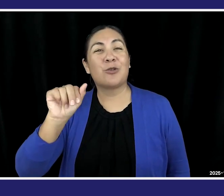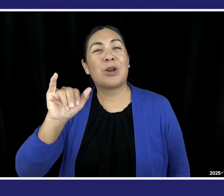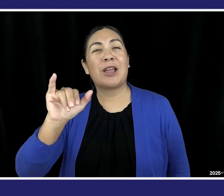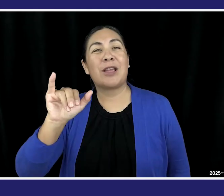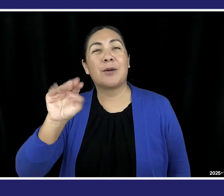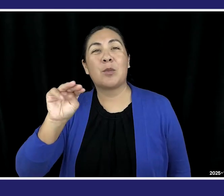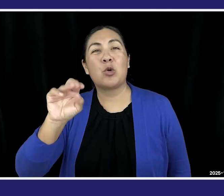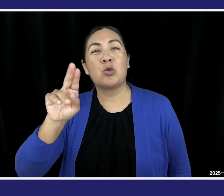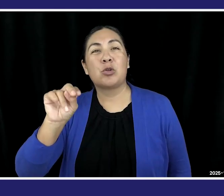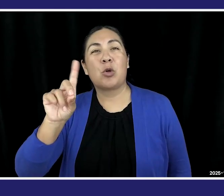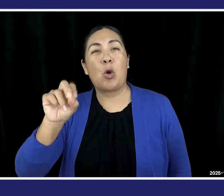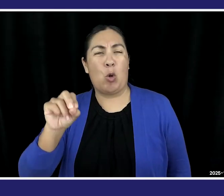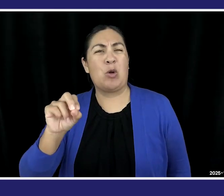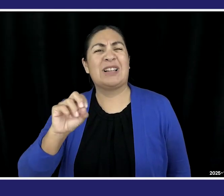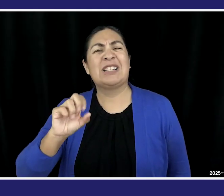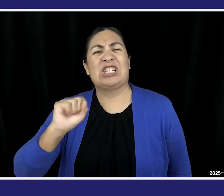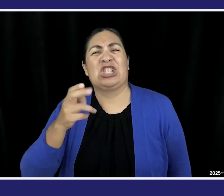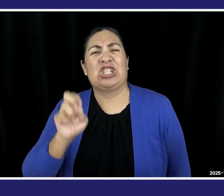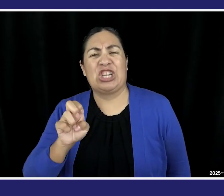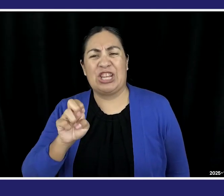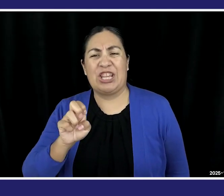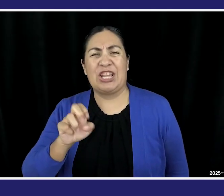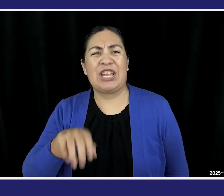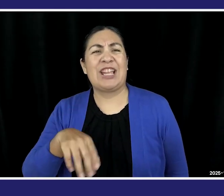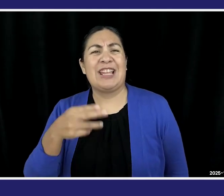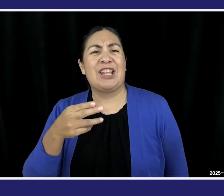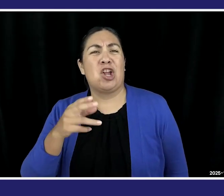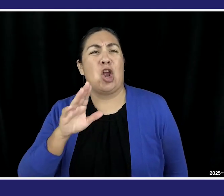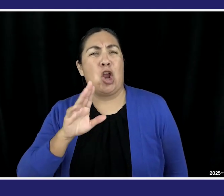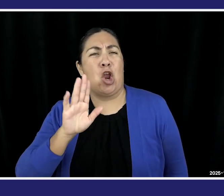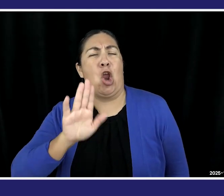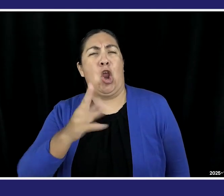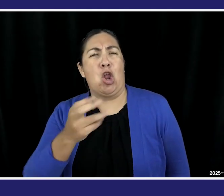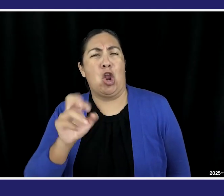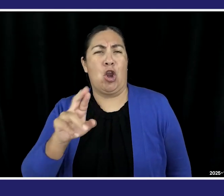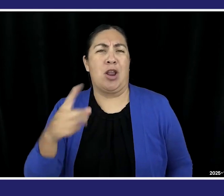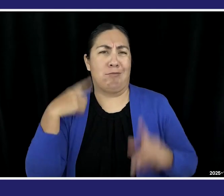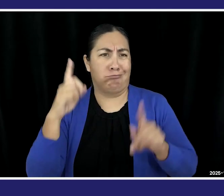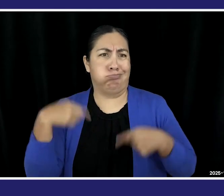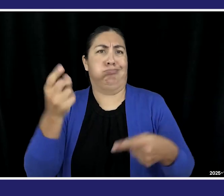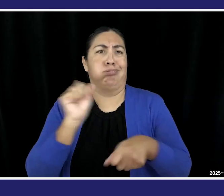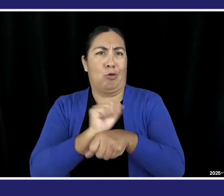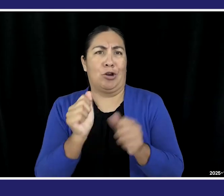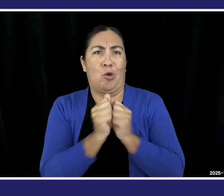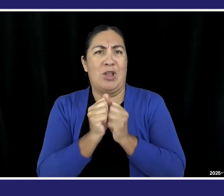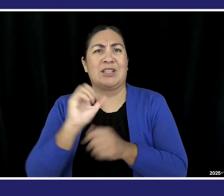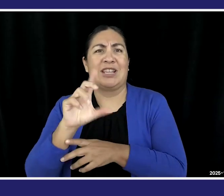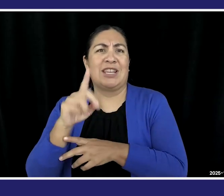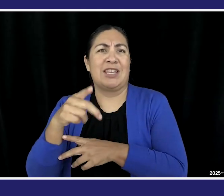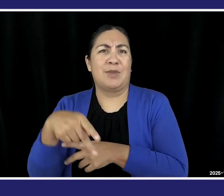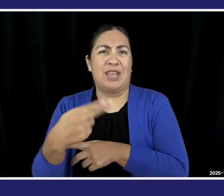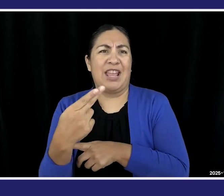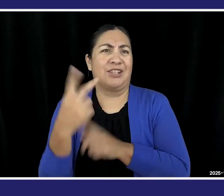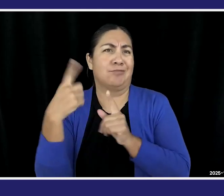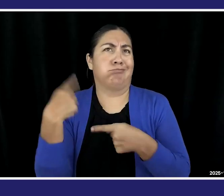I have been working with CDPH since the early start of COVID, and I have had the privilege of leading